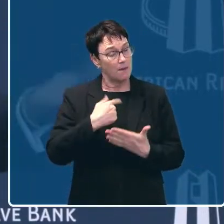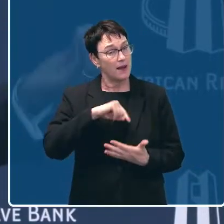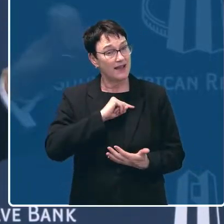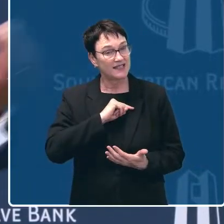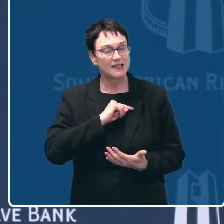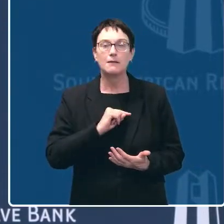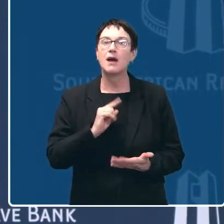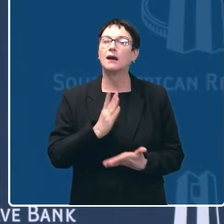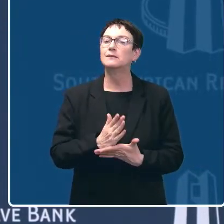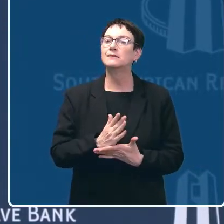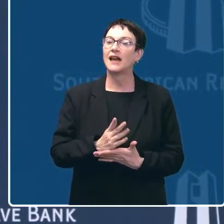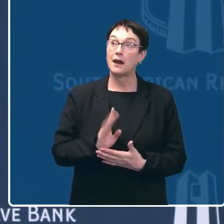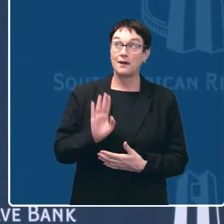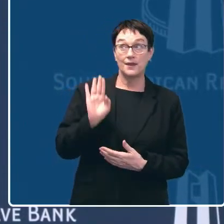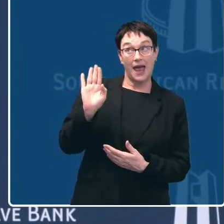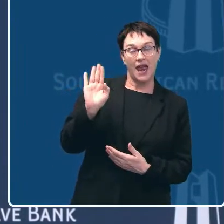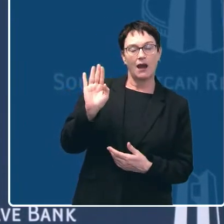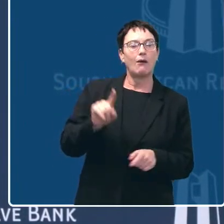of the